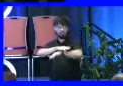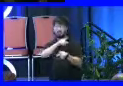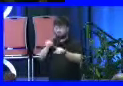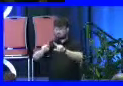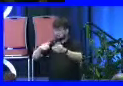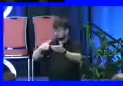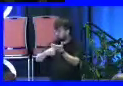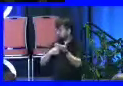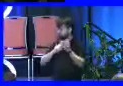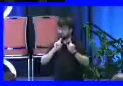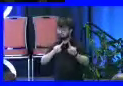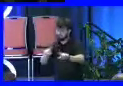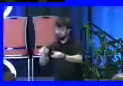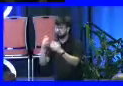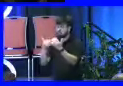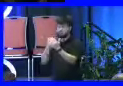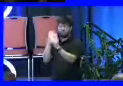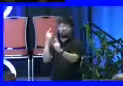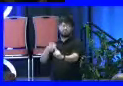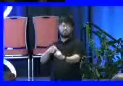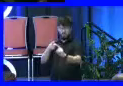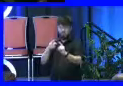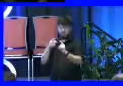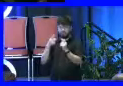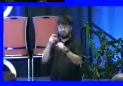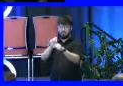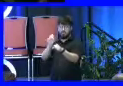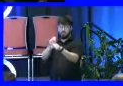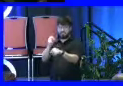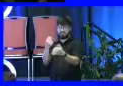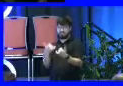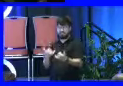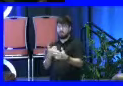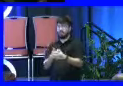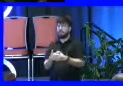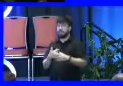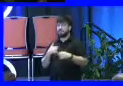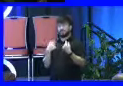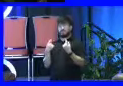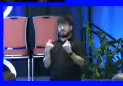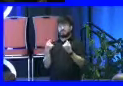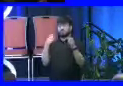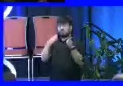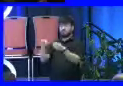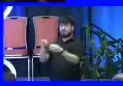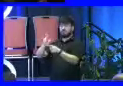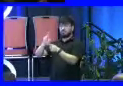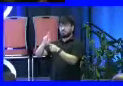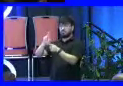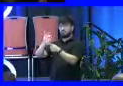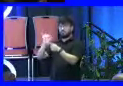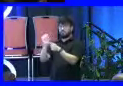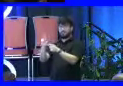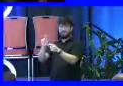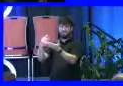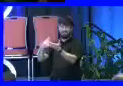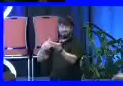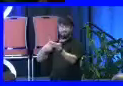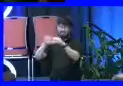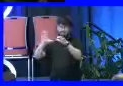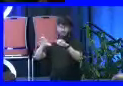the question of what the new goal you're working towards now. So I'm going to turn it back to Ryan, who's going to go over the exercise. Thank